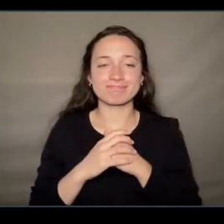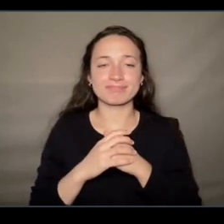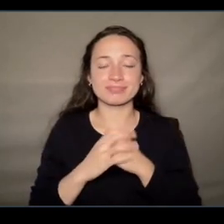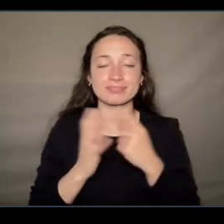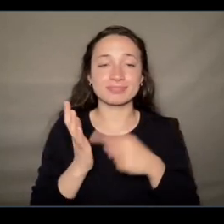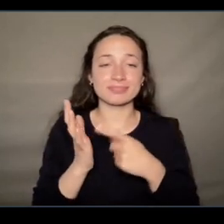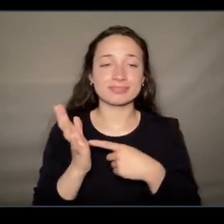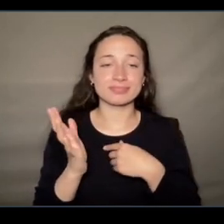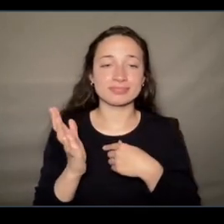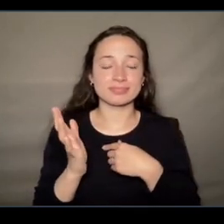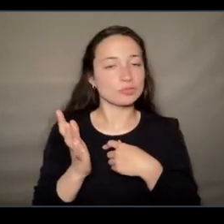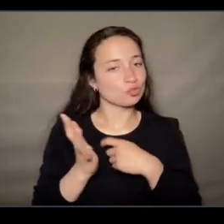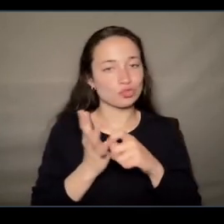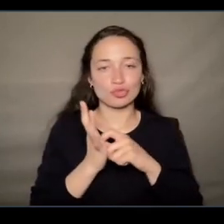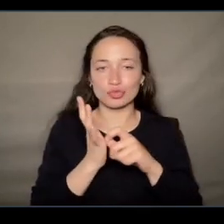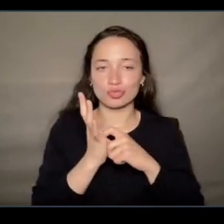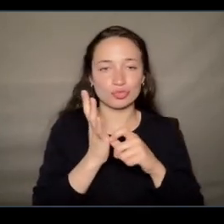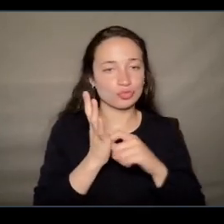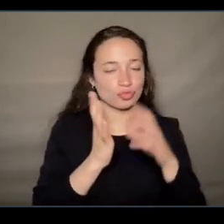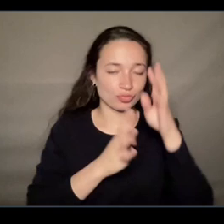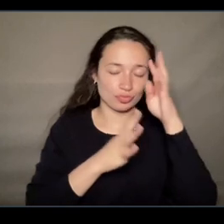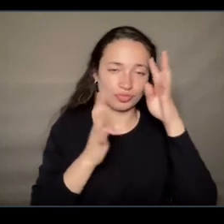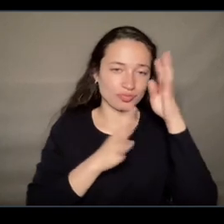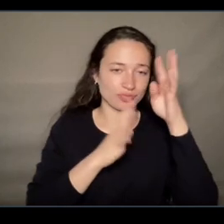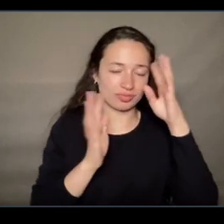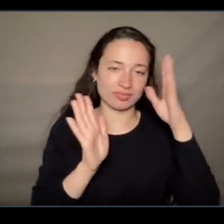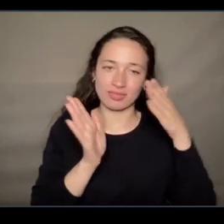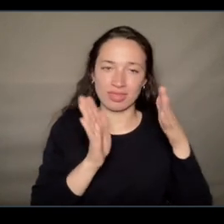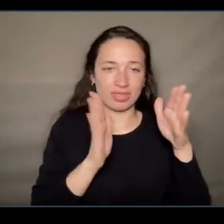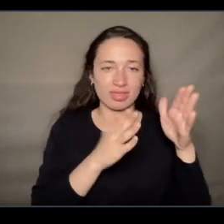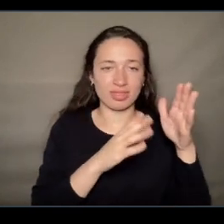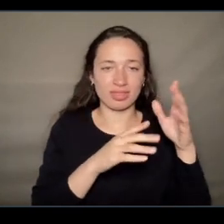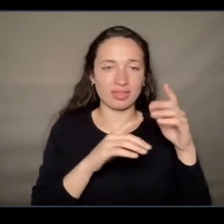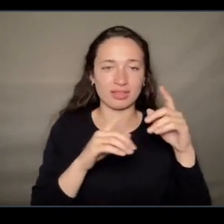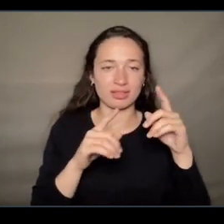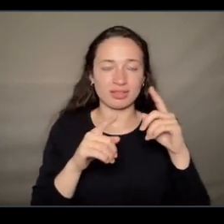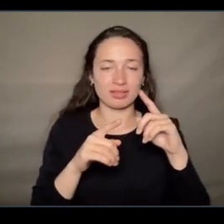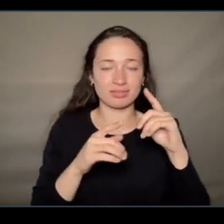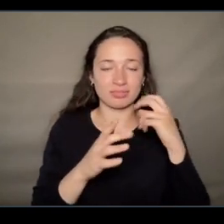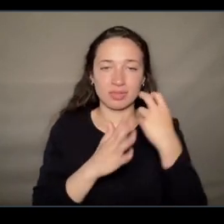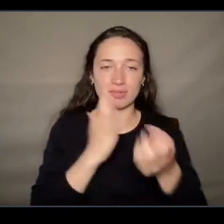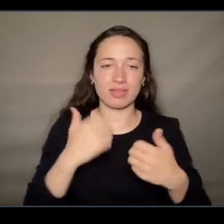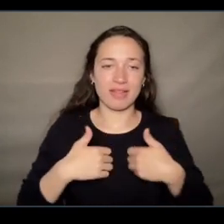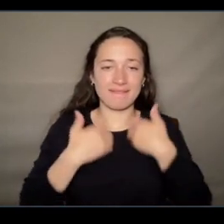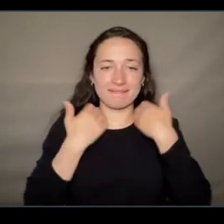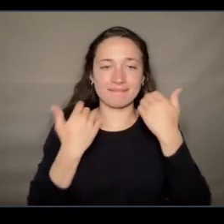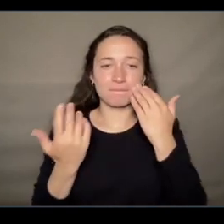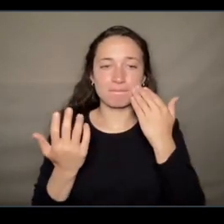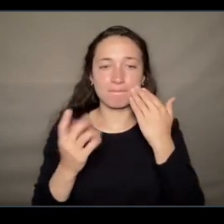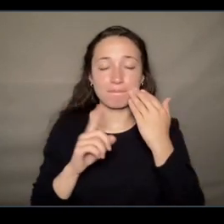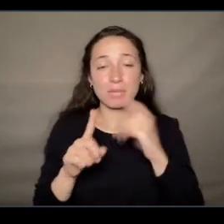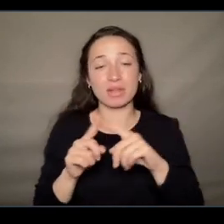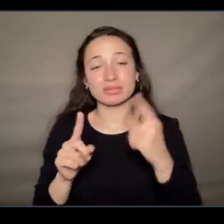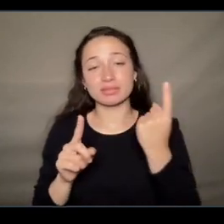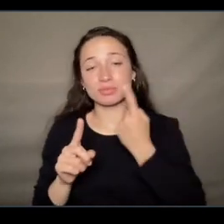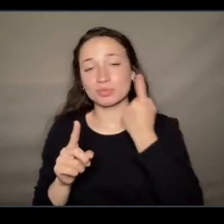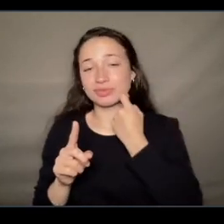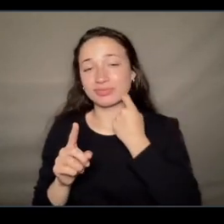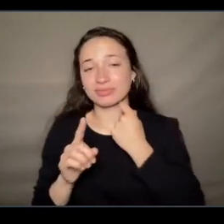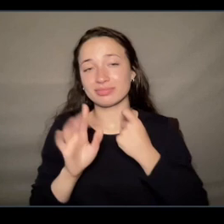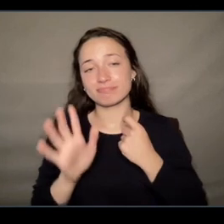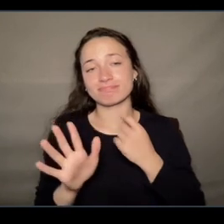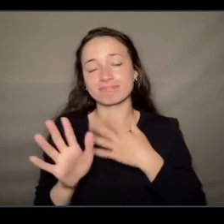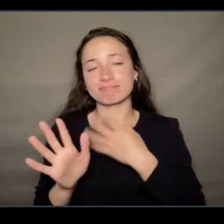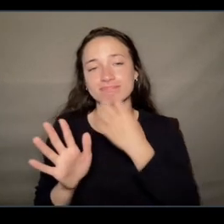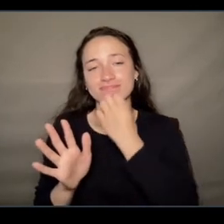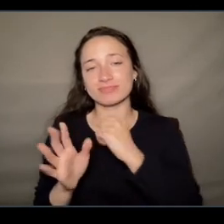some of the time I might lavish on writing and creative pursuits initially was just went into life, you